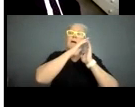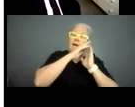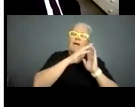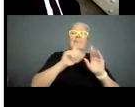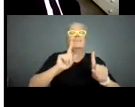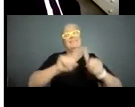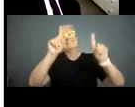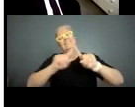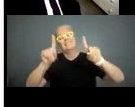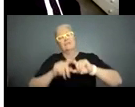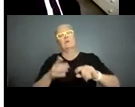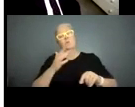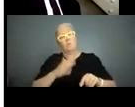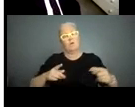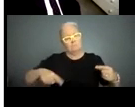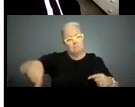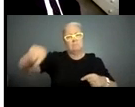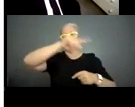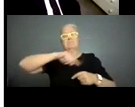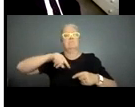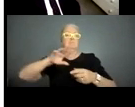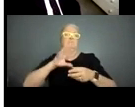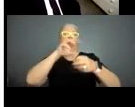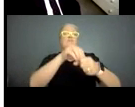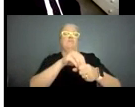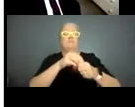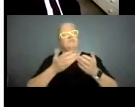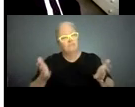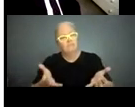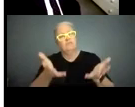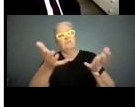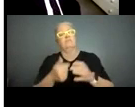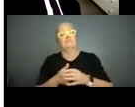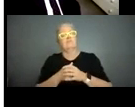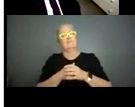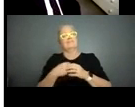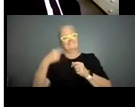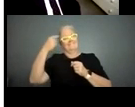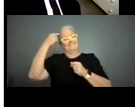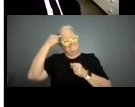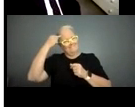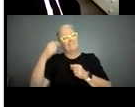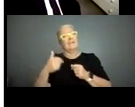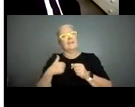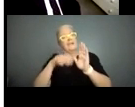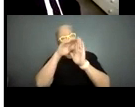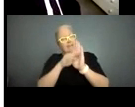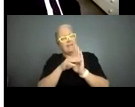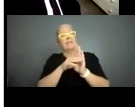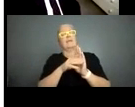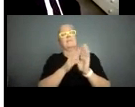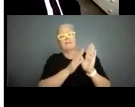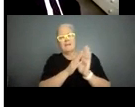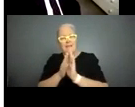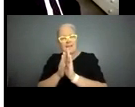planned from the outset so that everyone can be involved and included. I would say that having that approach and giving that amount of thought and planning to what you